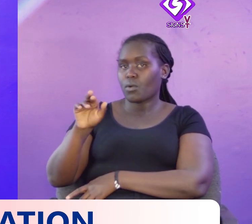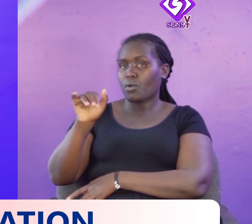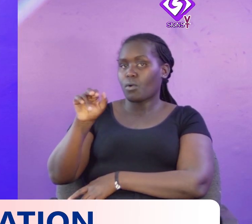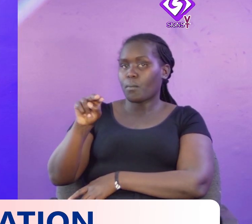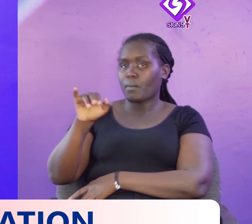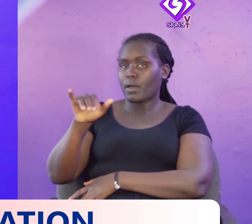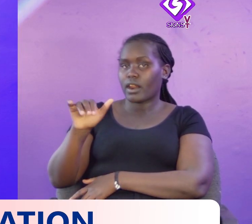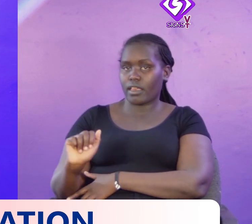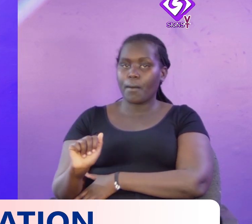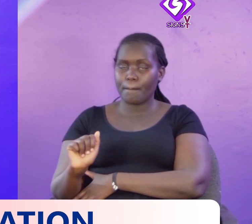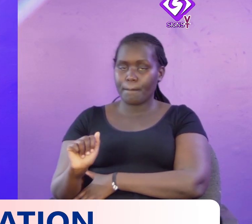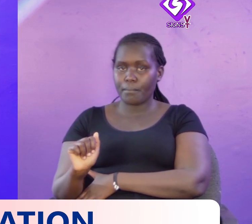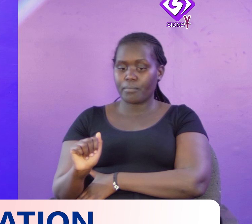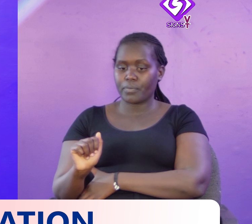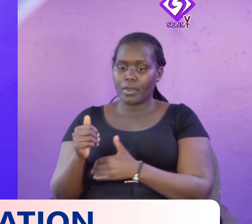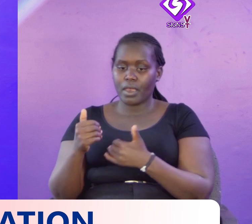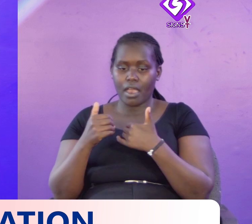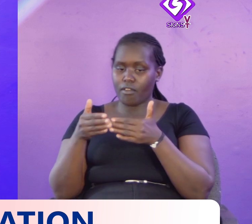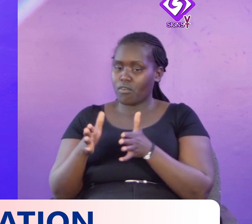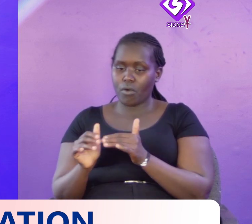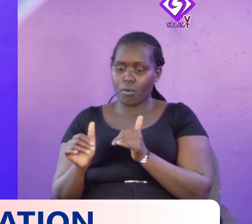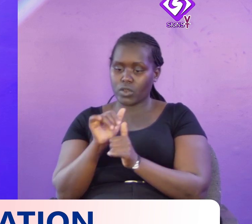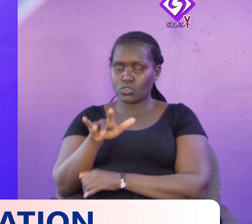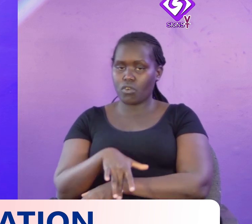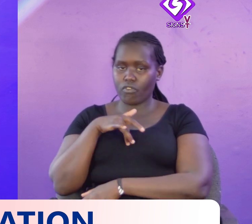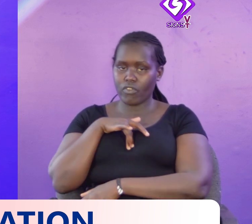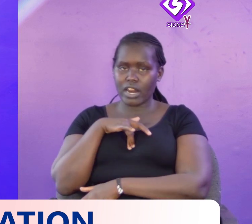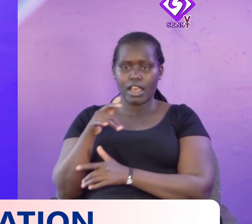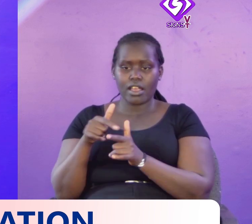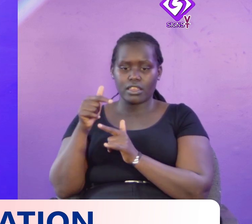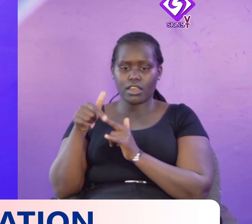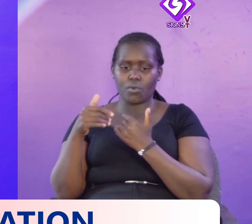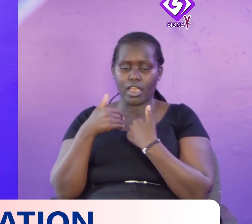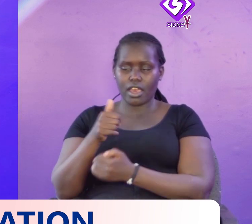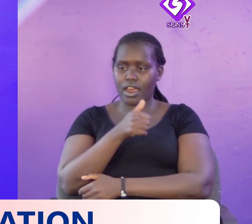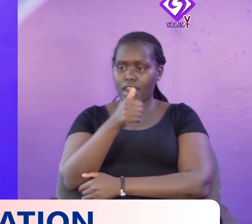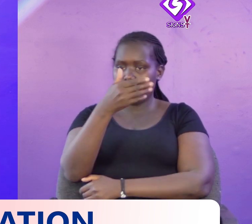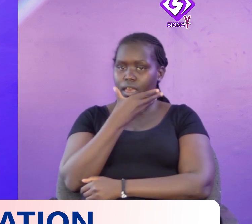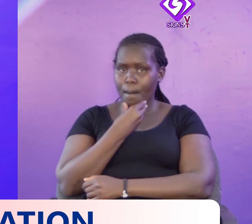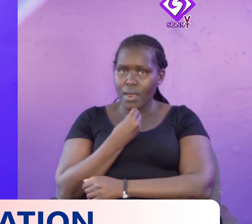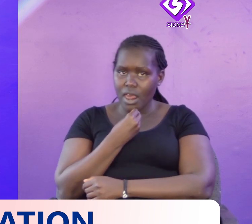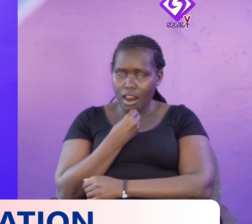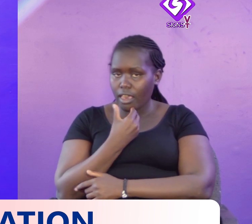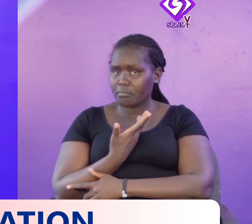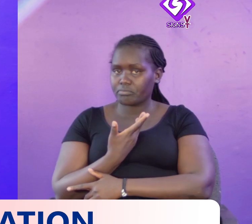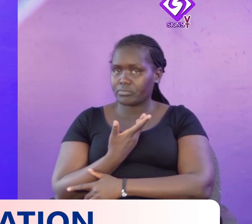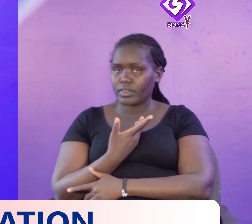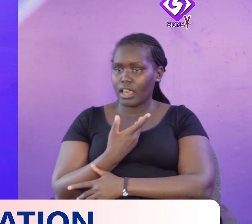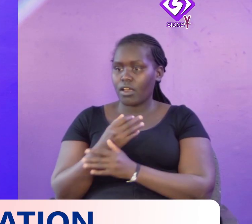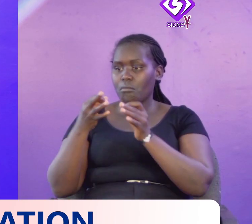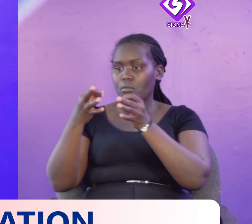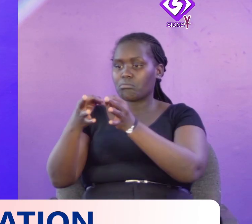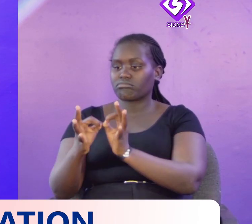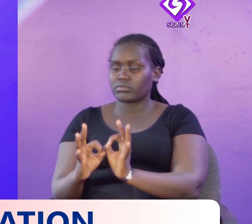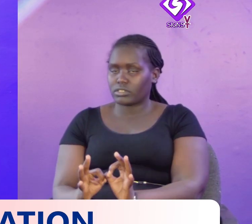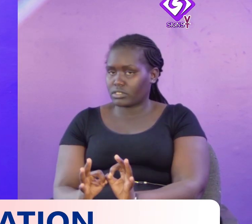Yes. There was no way we would fail. And then there was another gentleman at Treasury. I don't know who